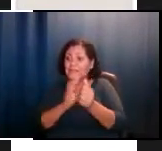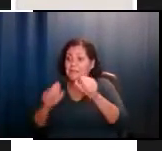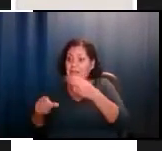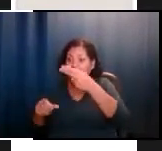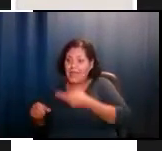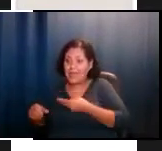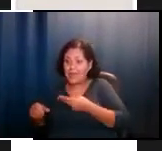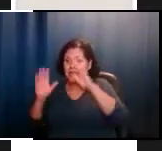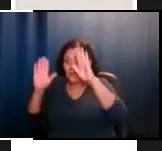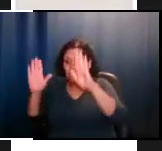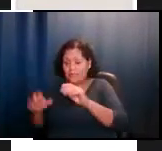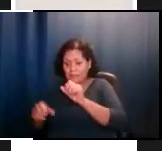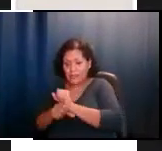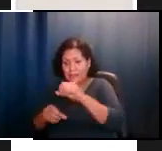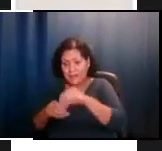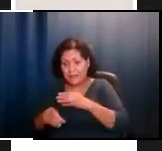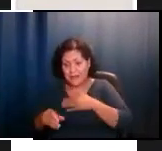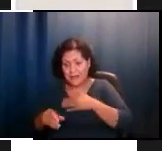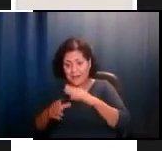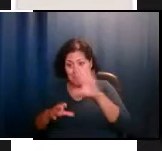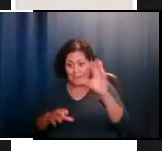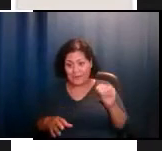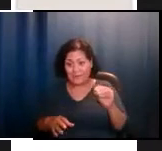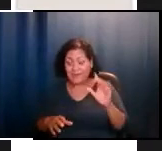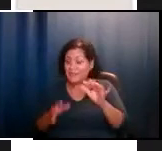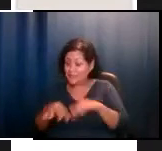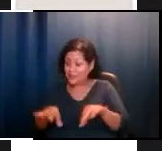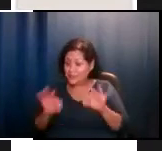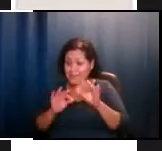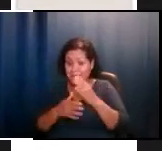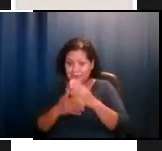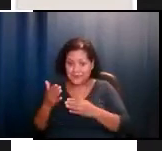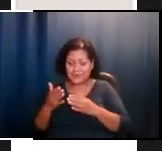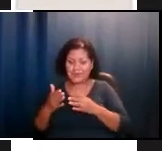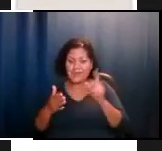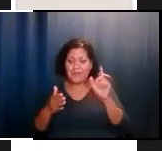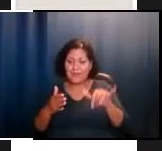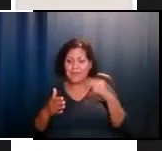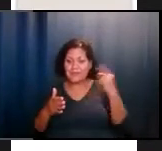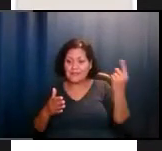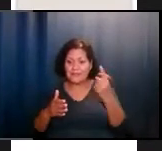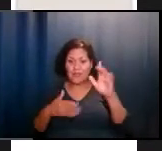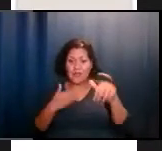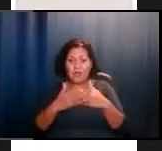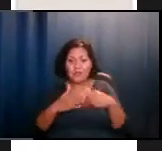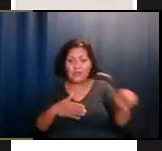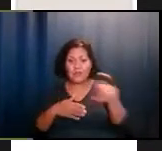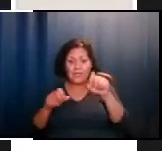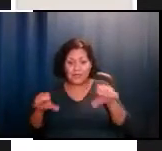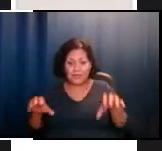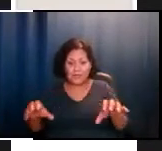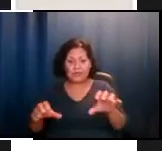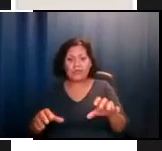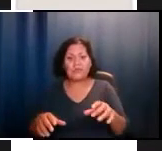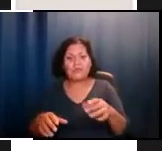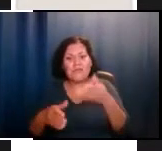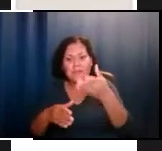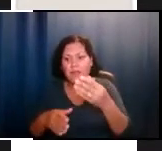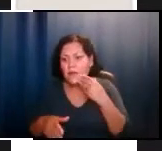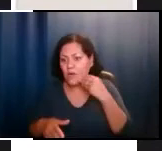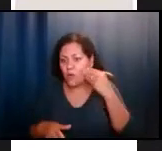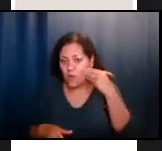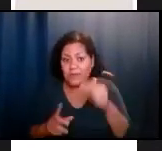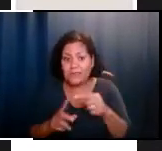my company. So that's a critical piece of it, and that's something that all of you could do at home,